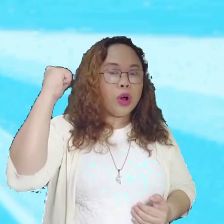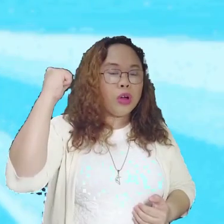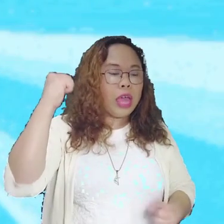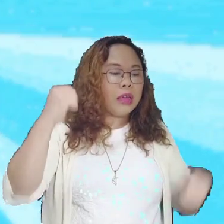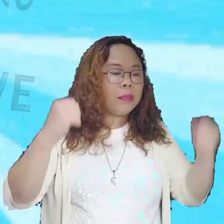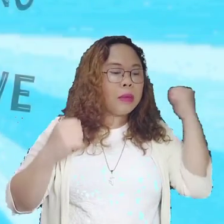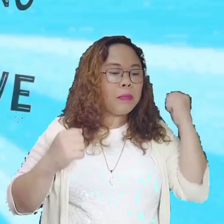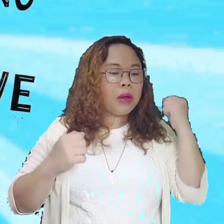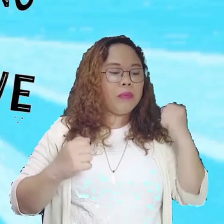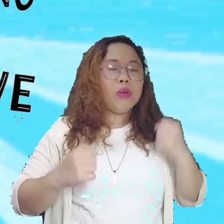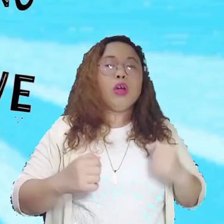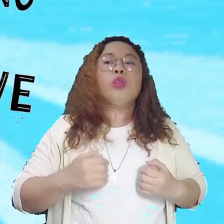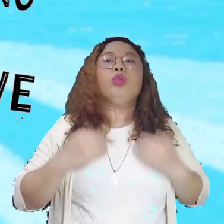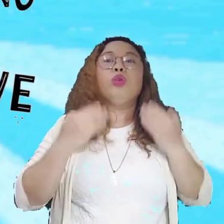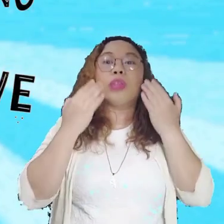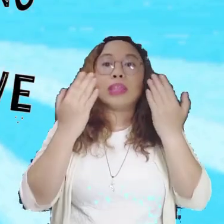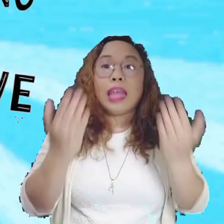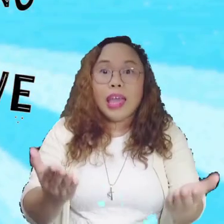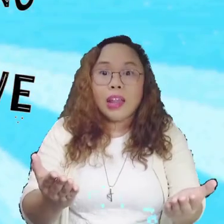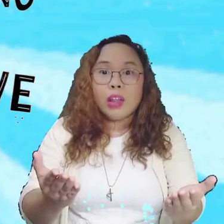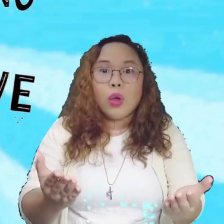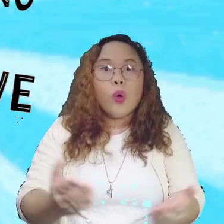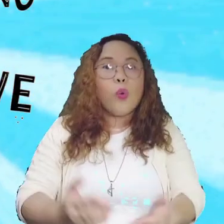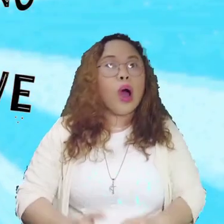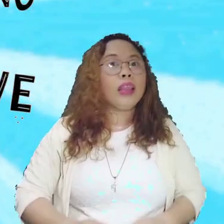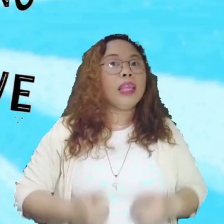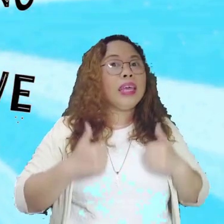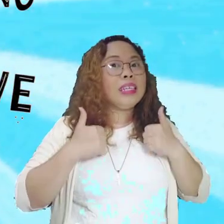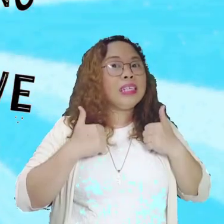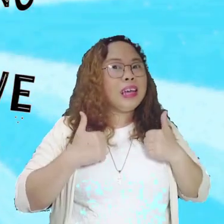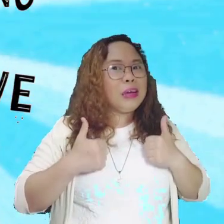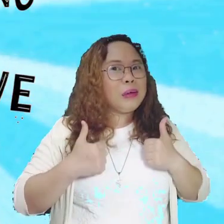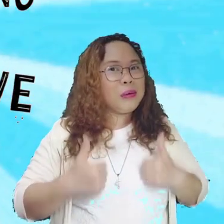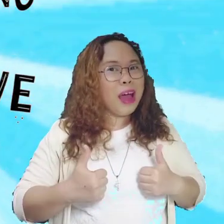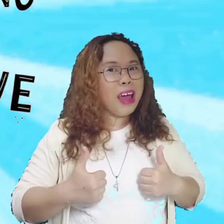be strong and be brave to tell